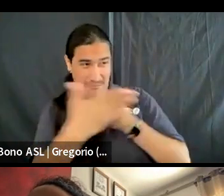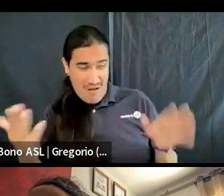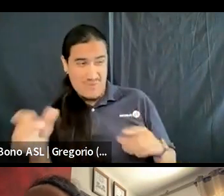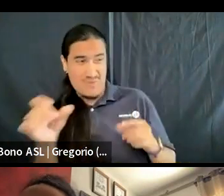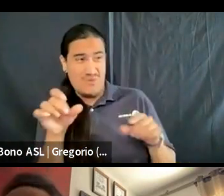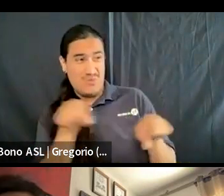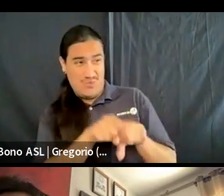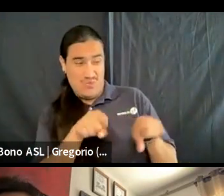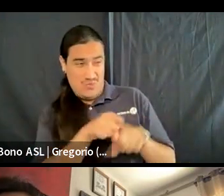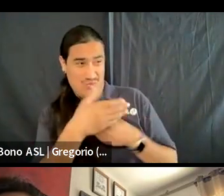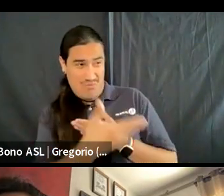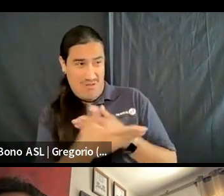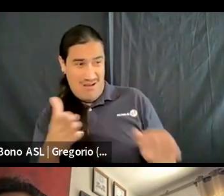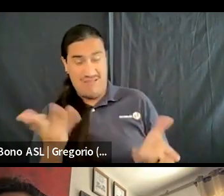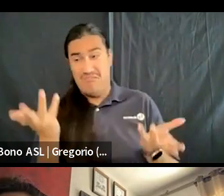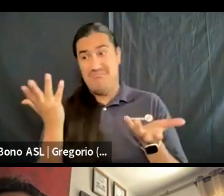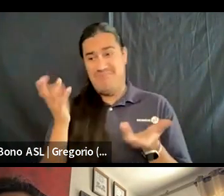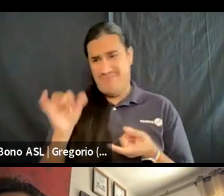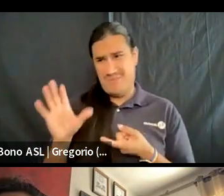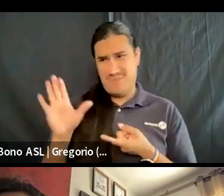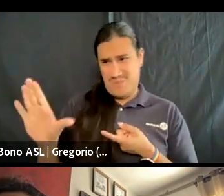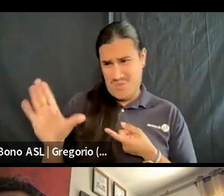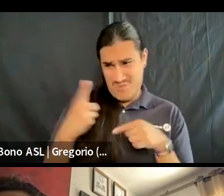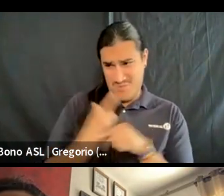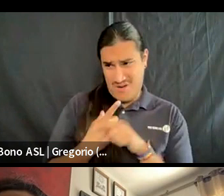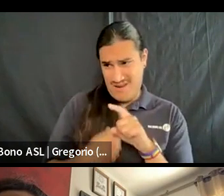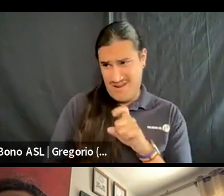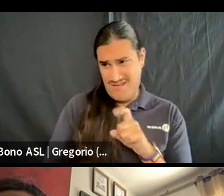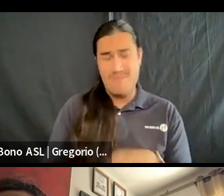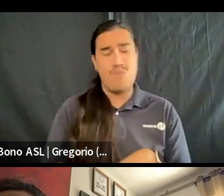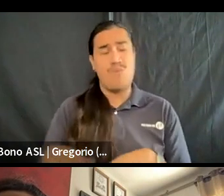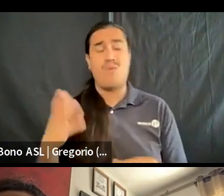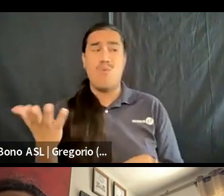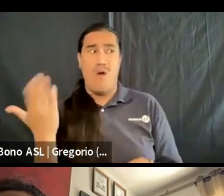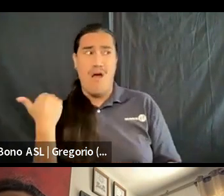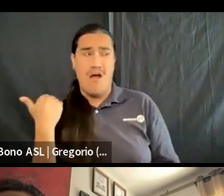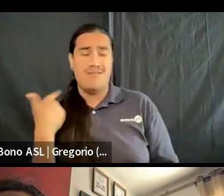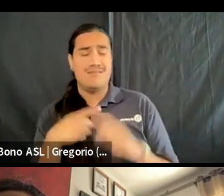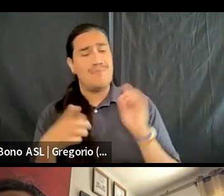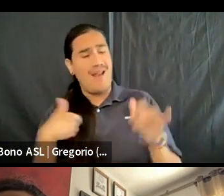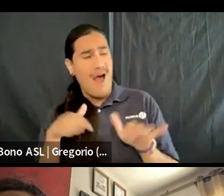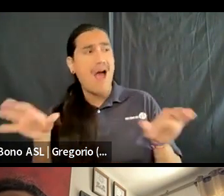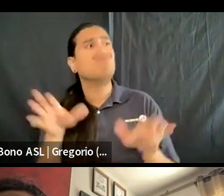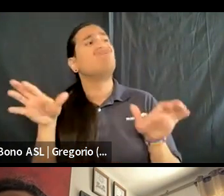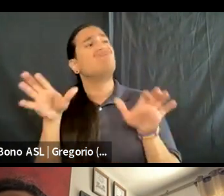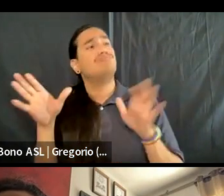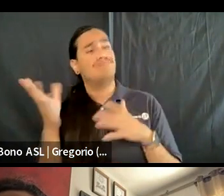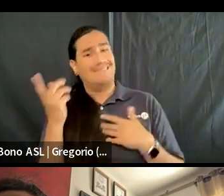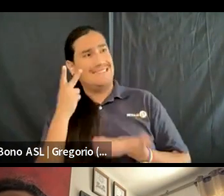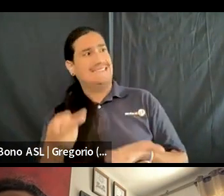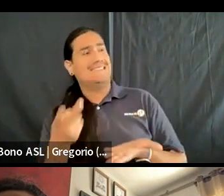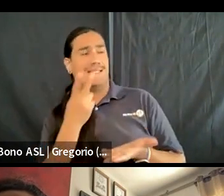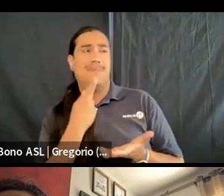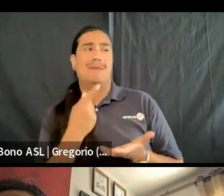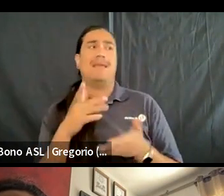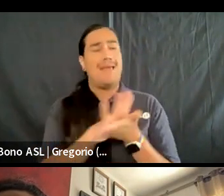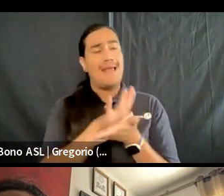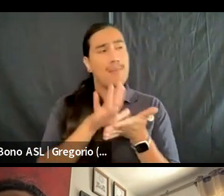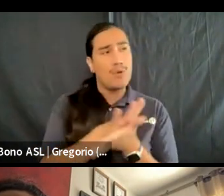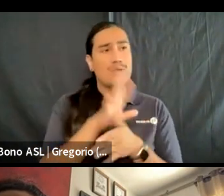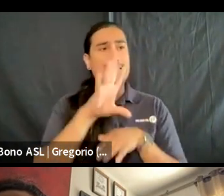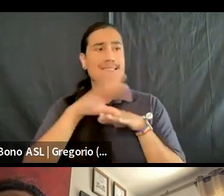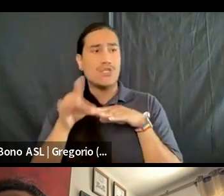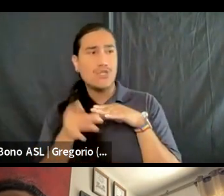shoebox? That's what yours is, isn't it? It was, but I decorated it. See, pink paper,